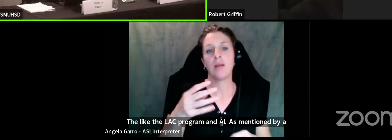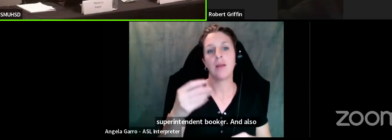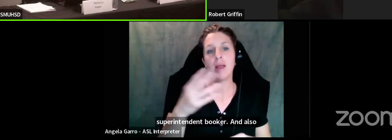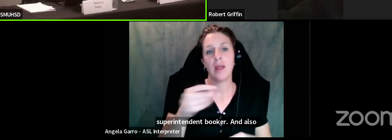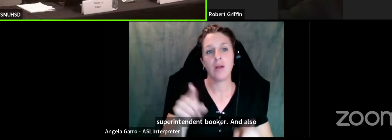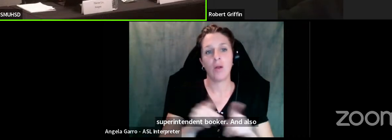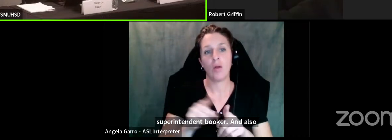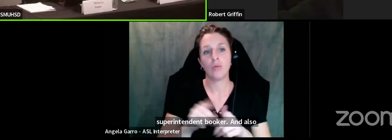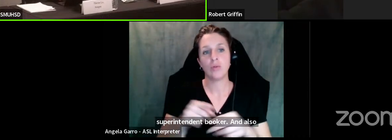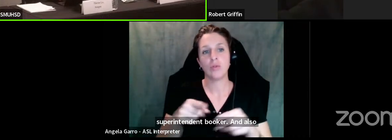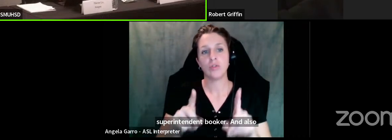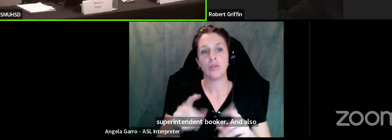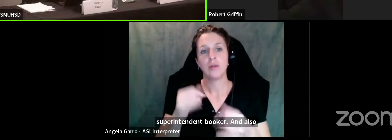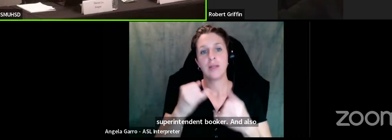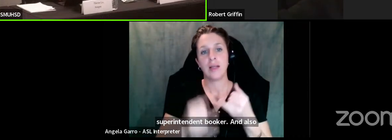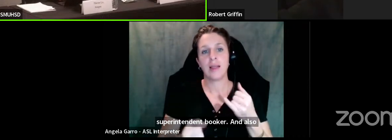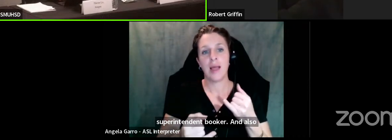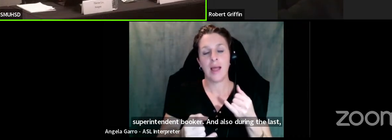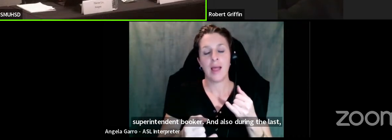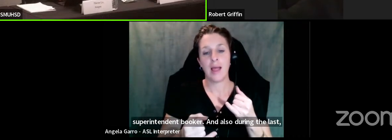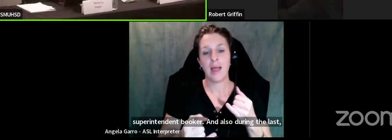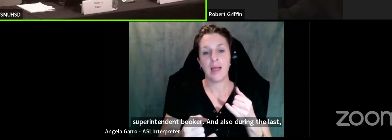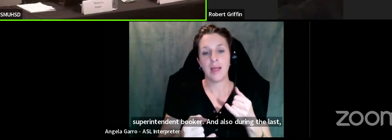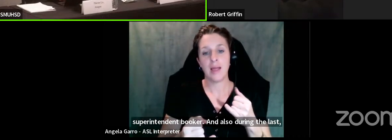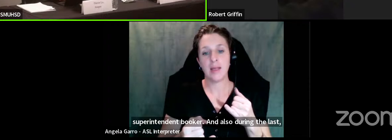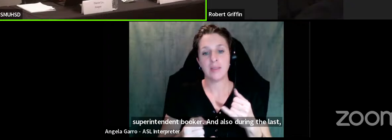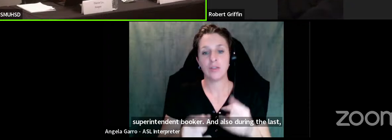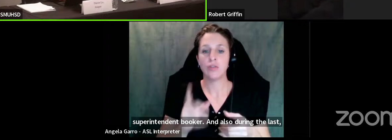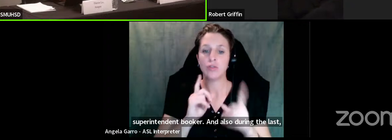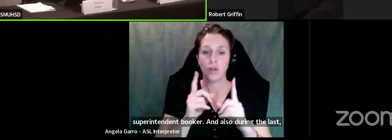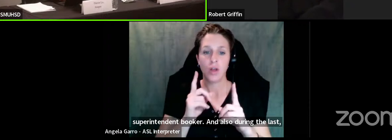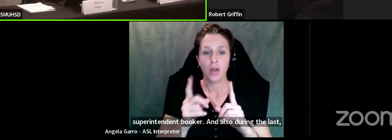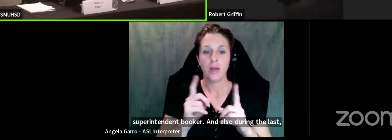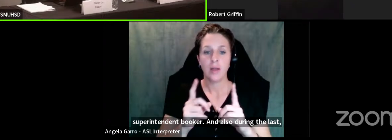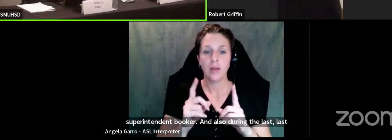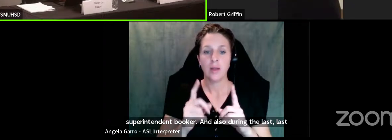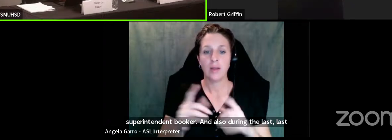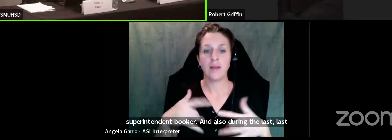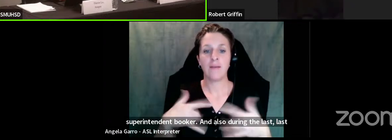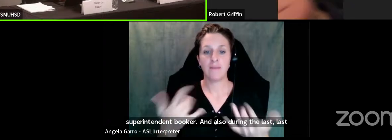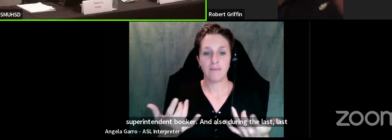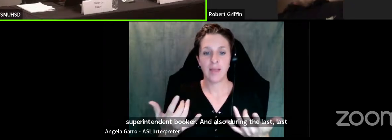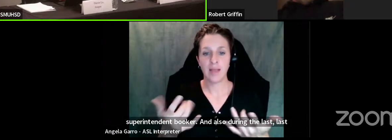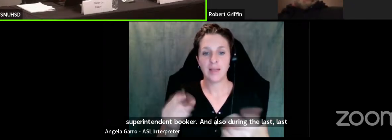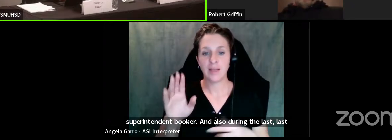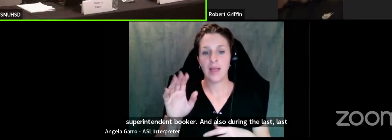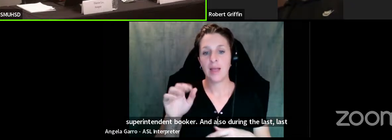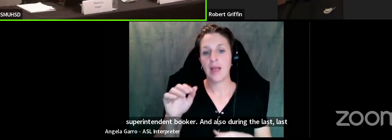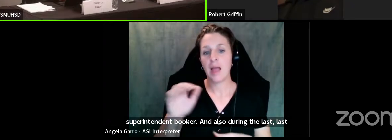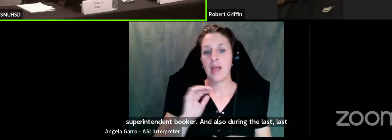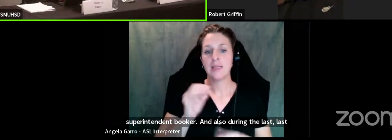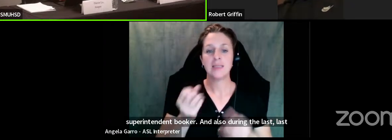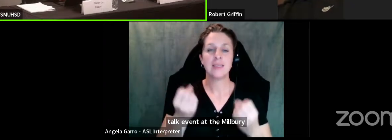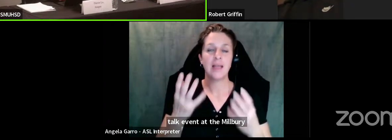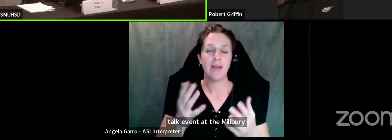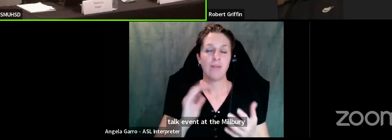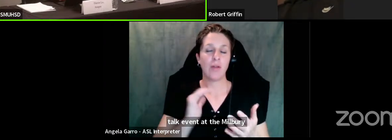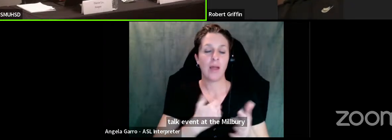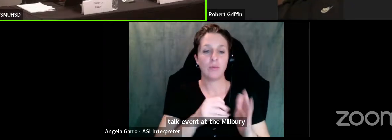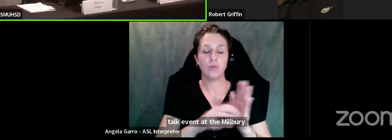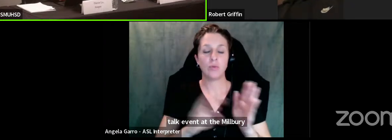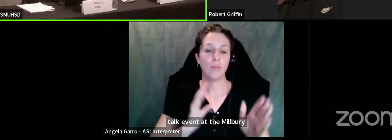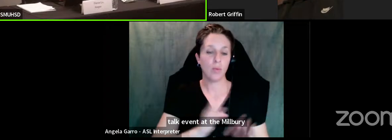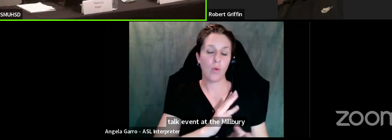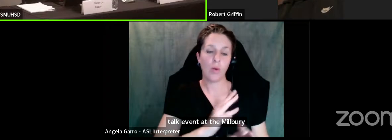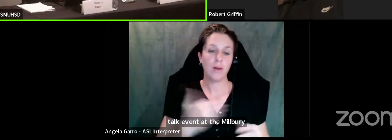the last Let's Talk event at the Millbrae Community Center, several of our student board members